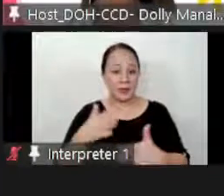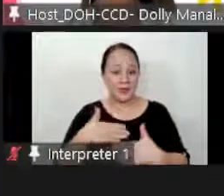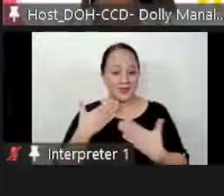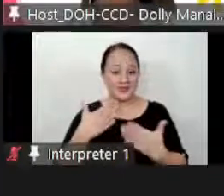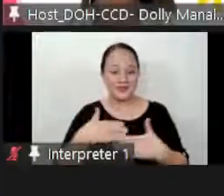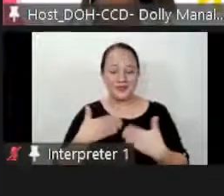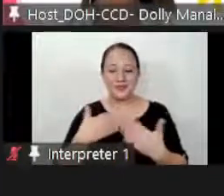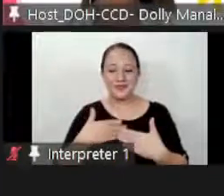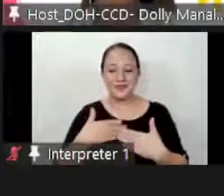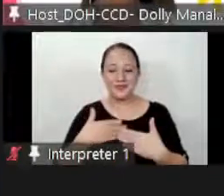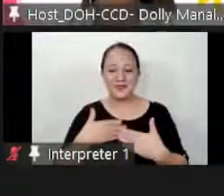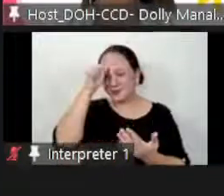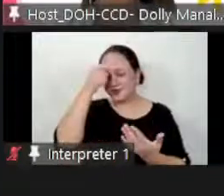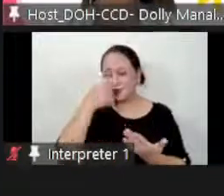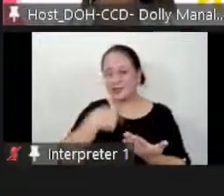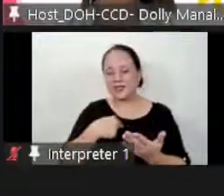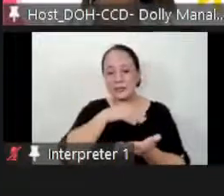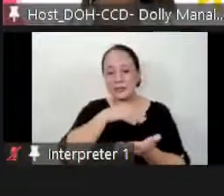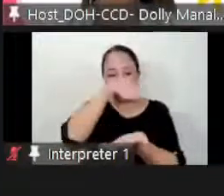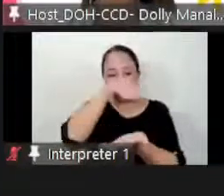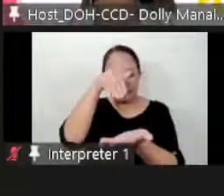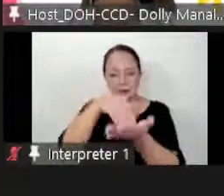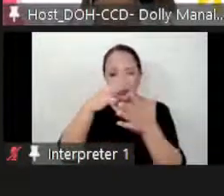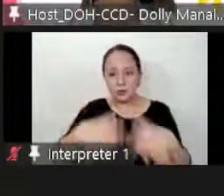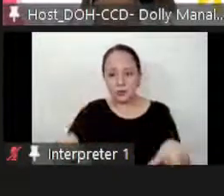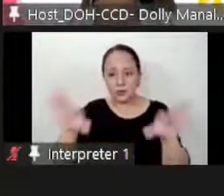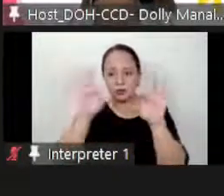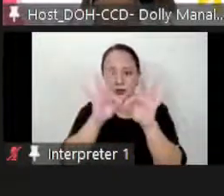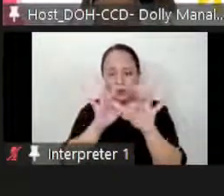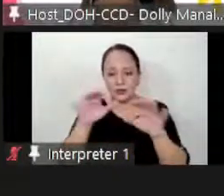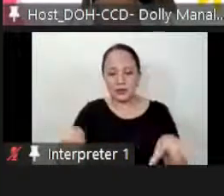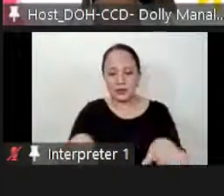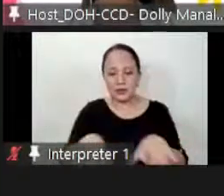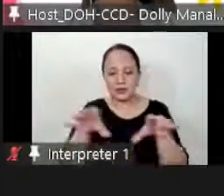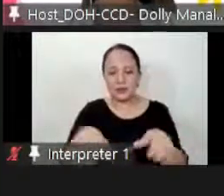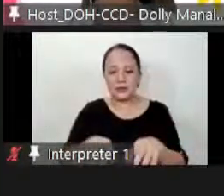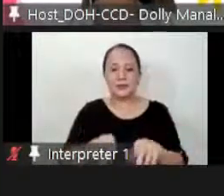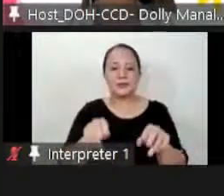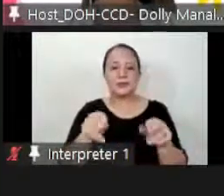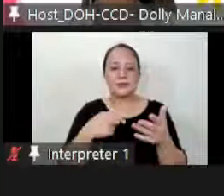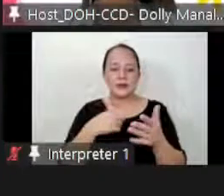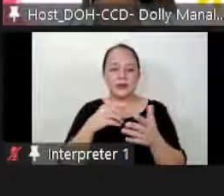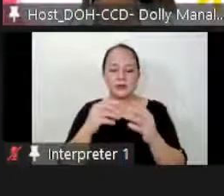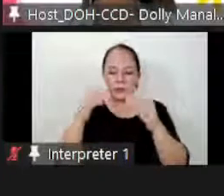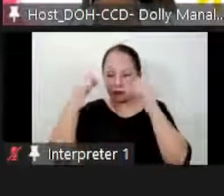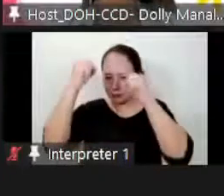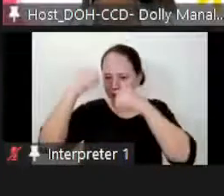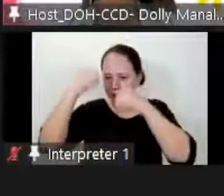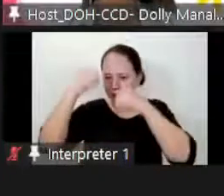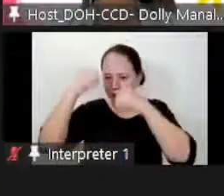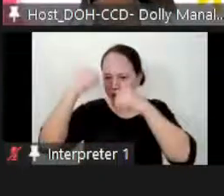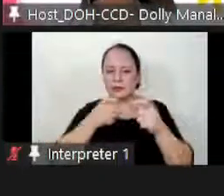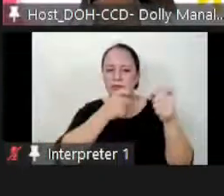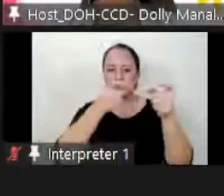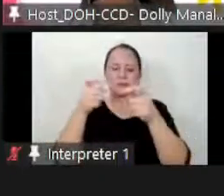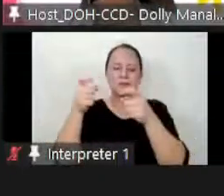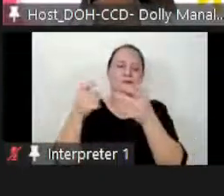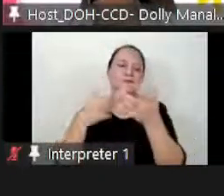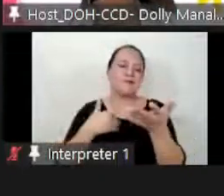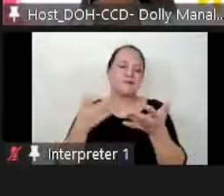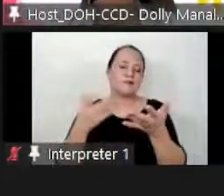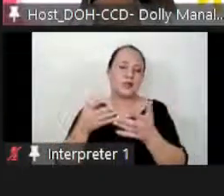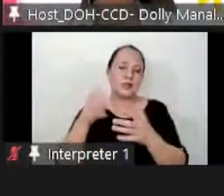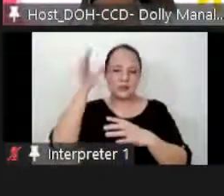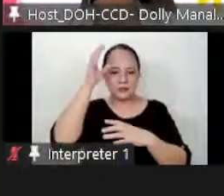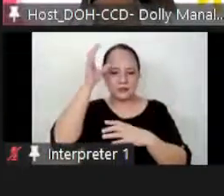note that at the center of this important activity is our mutual yearning to reign over the cancer disease, which is the